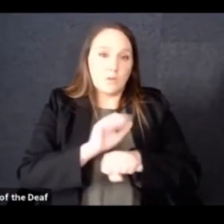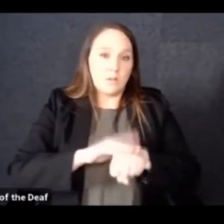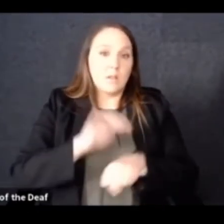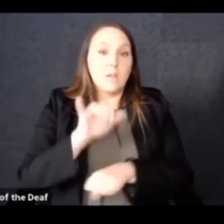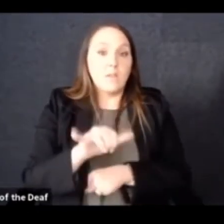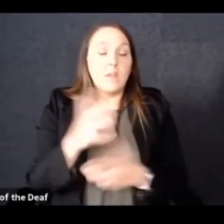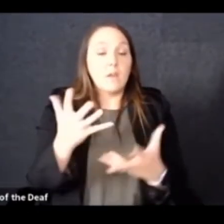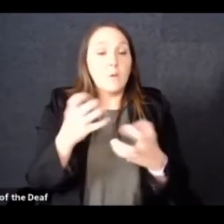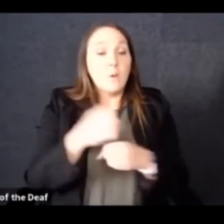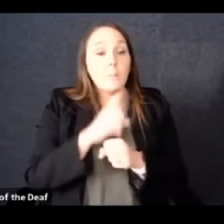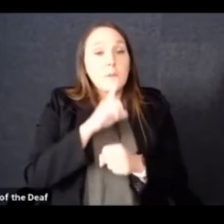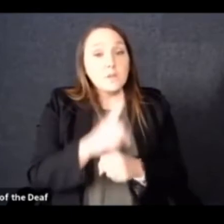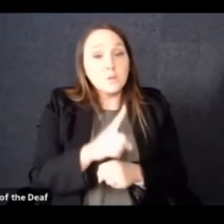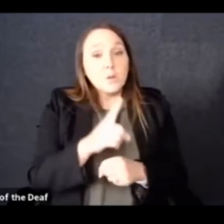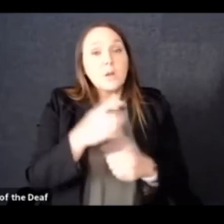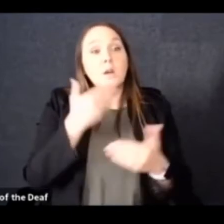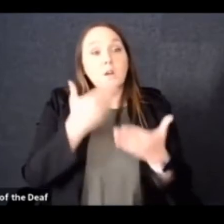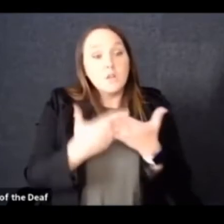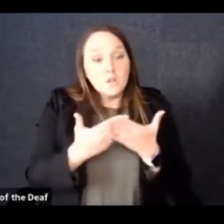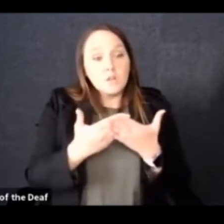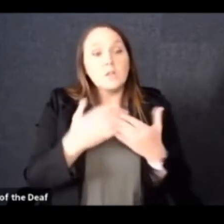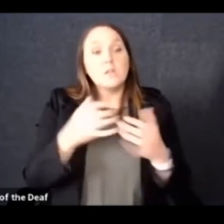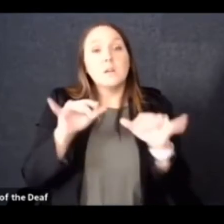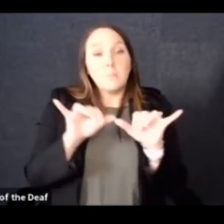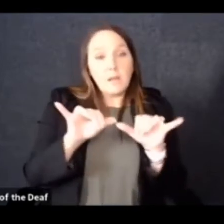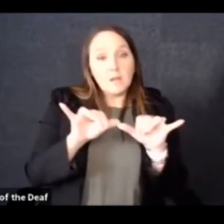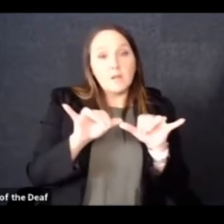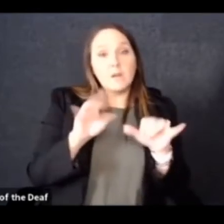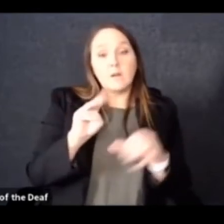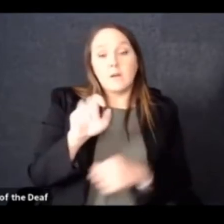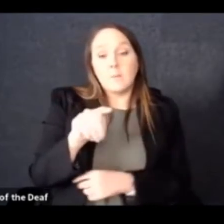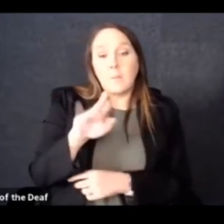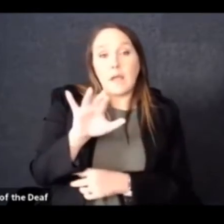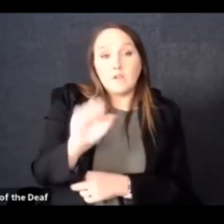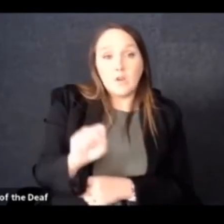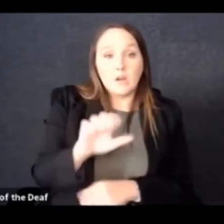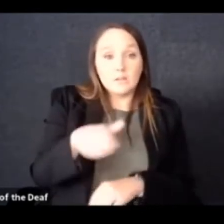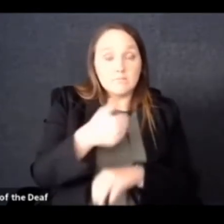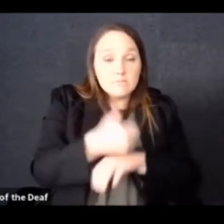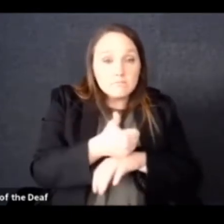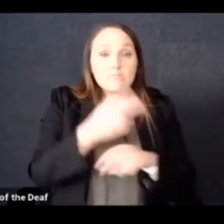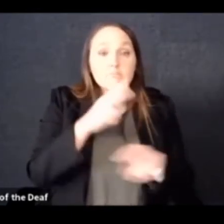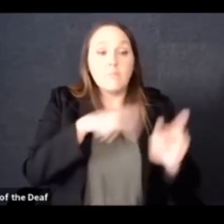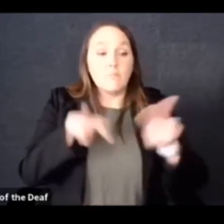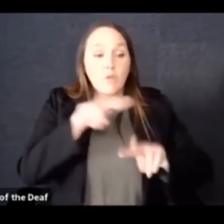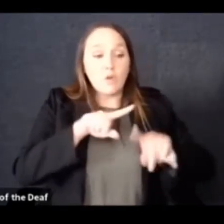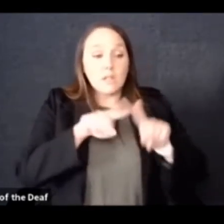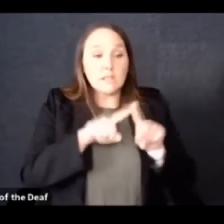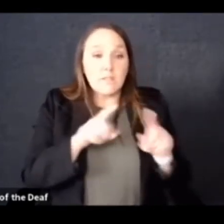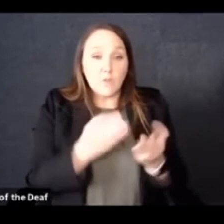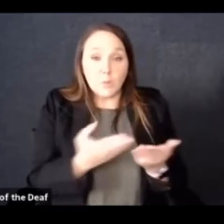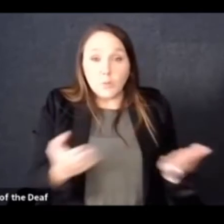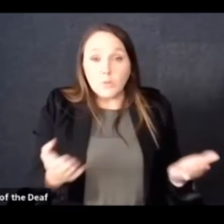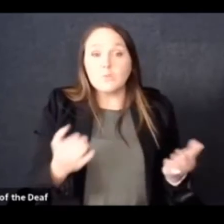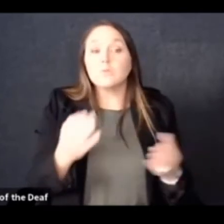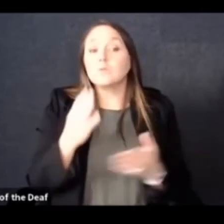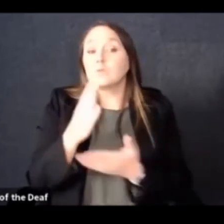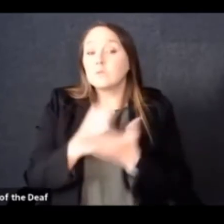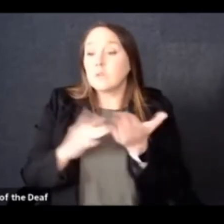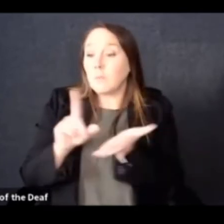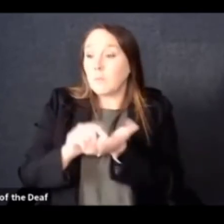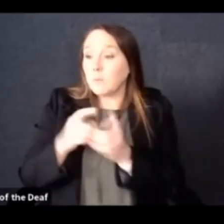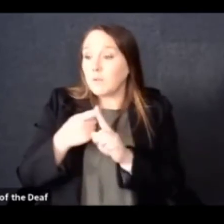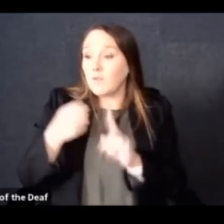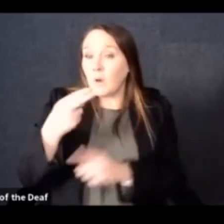have good and reasonable metrics in place. We've looked at lots of different resources, some publications from the